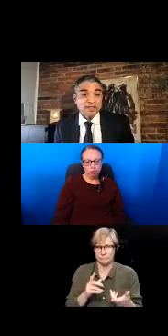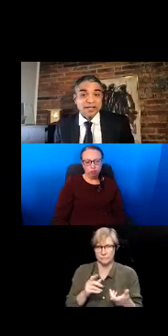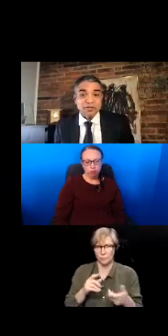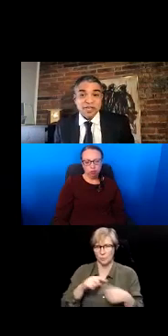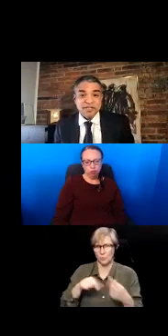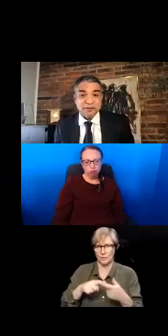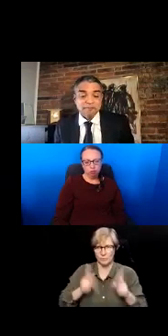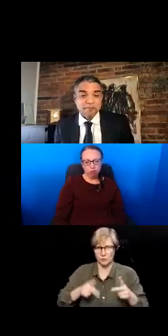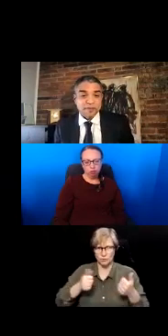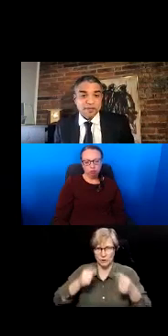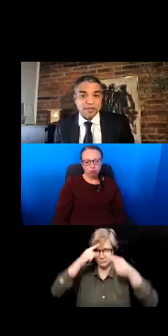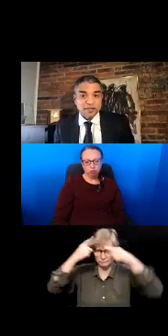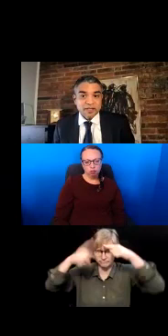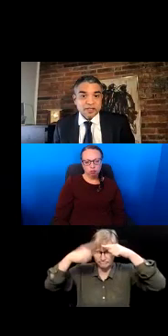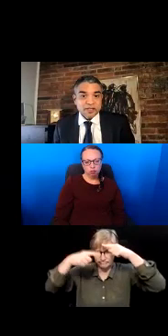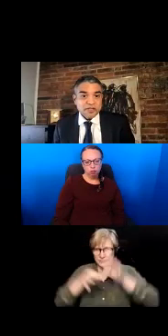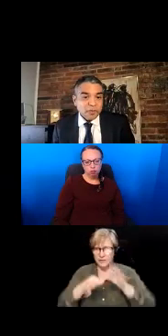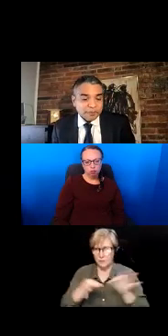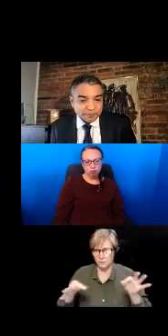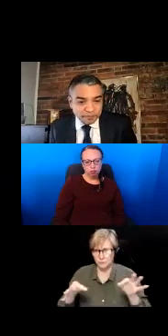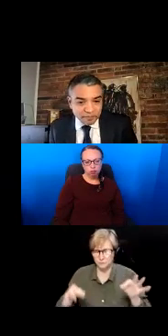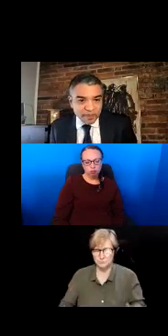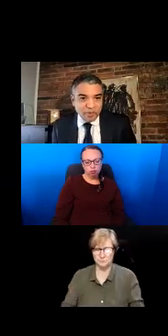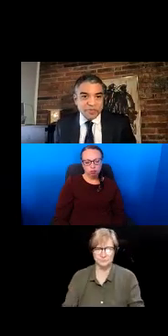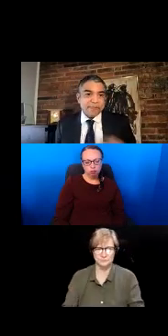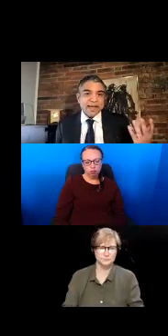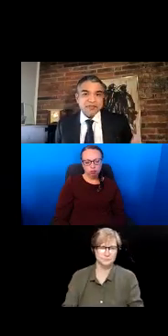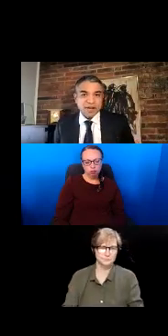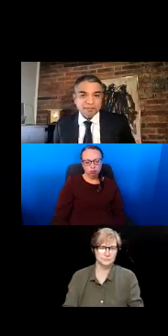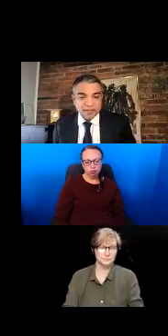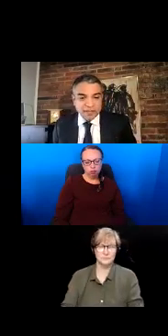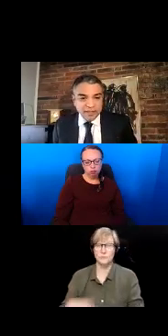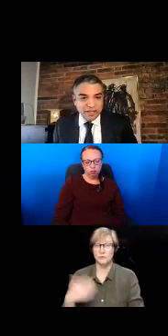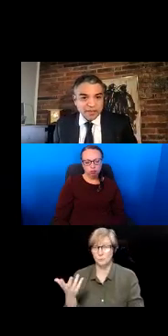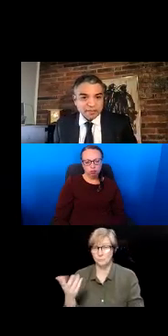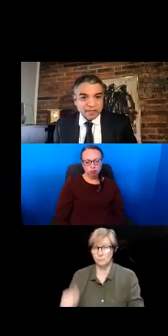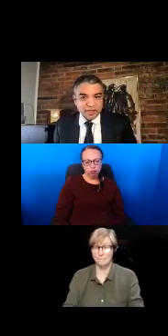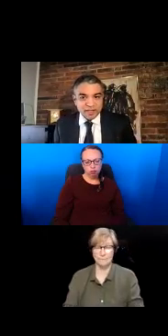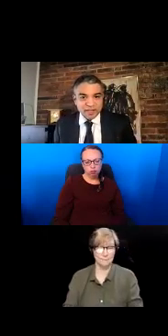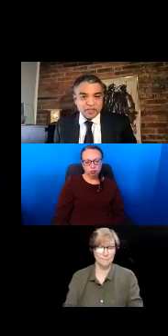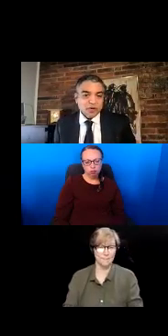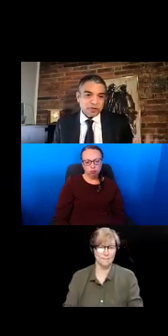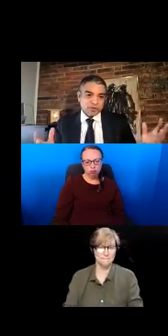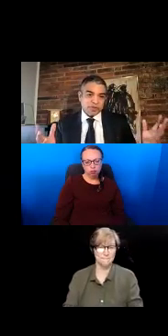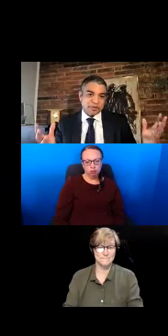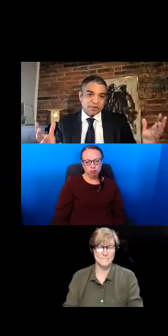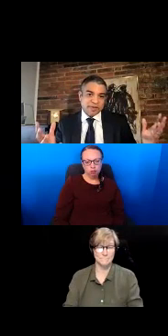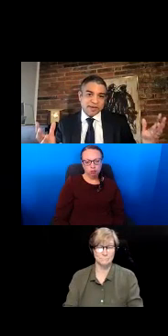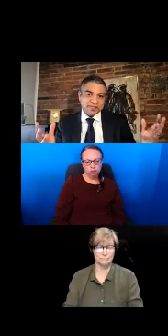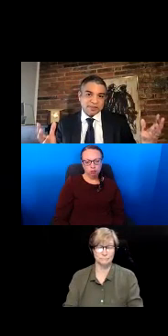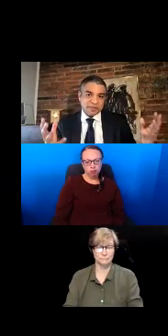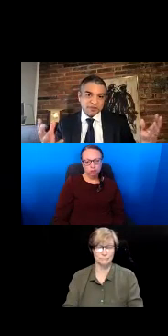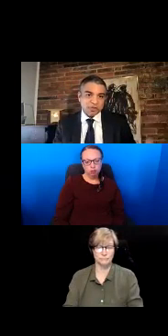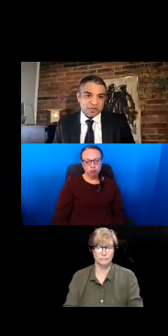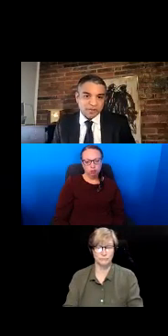the language task. So with that backdrop, I showed you the